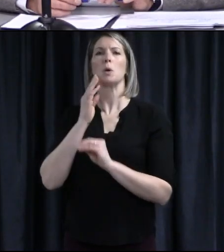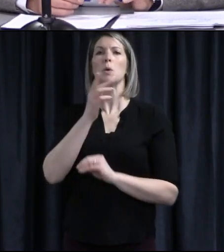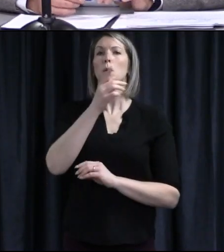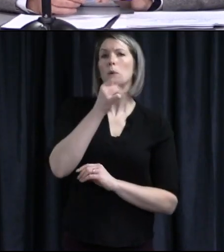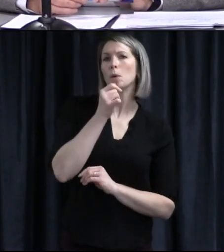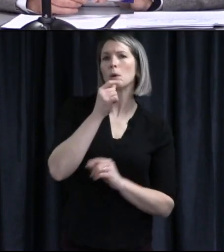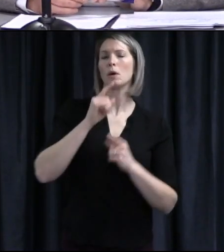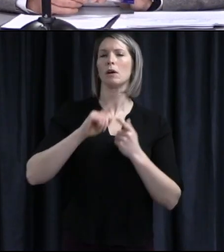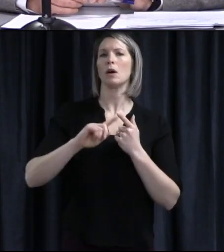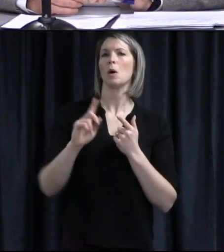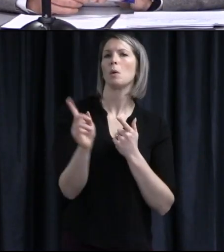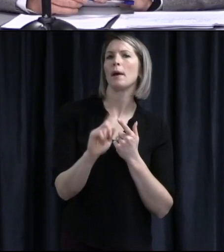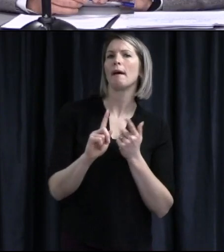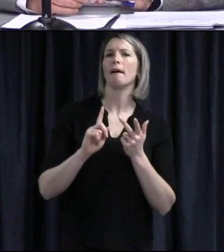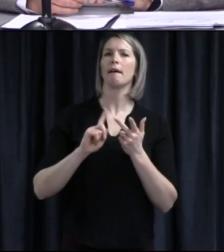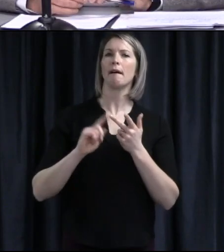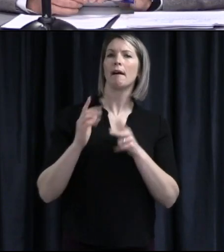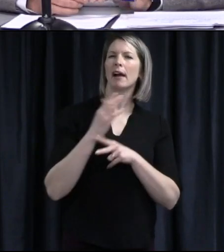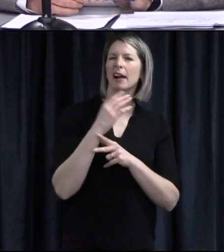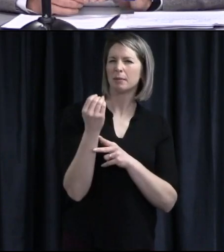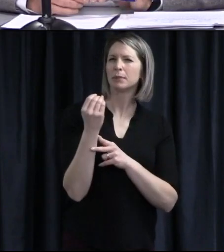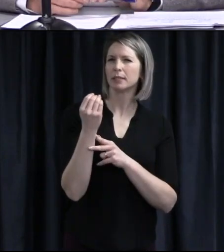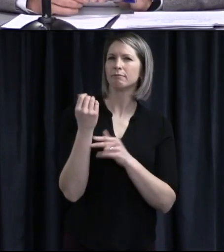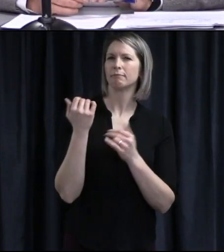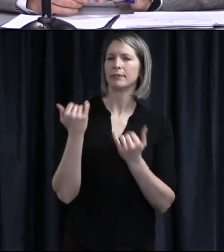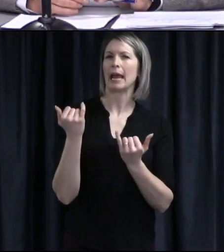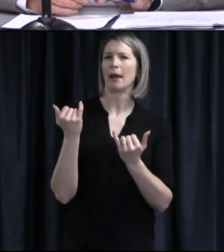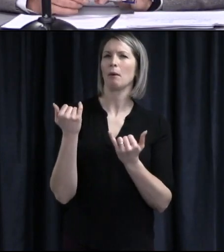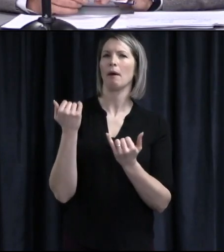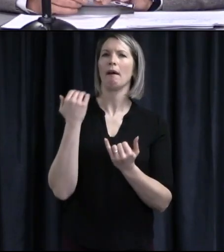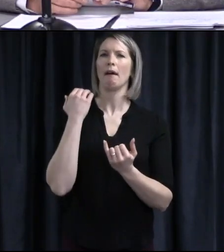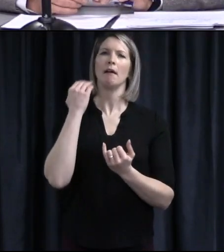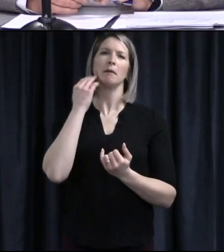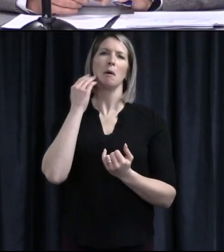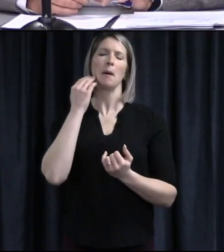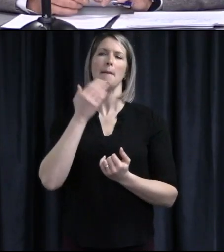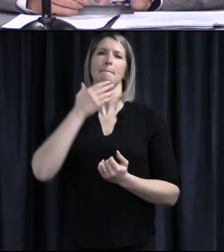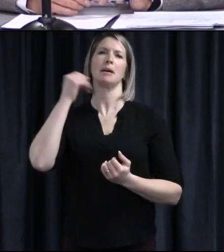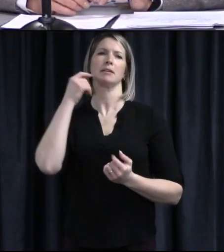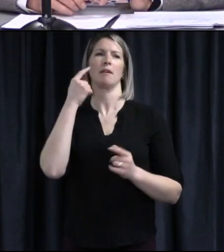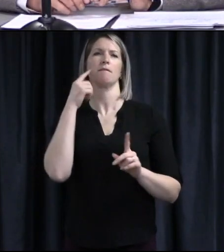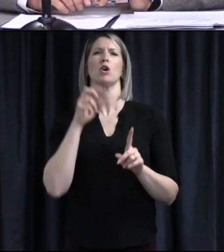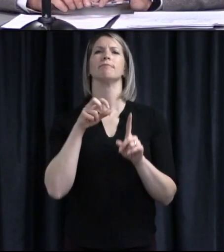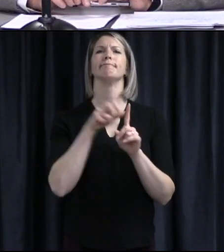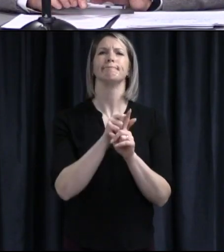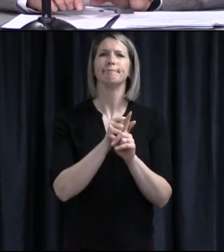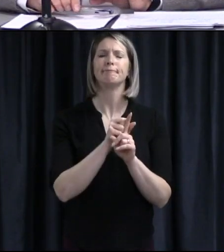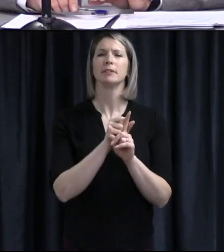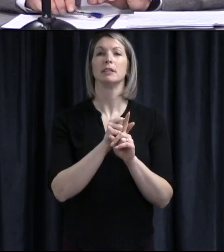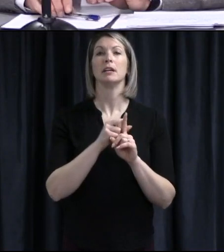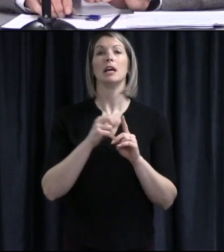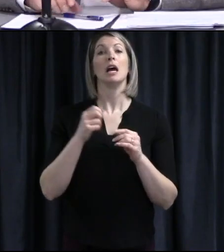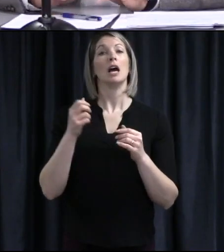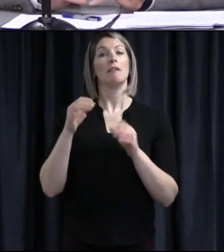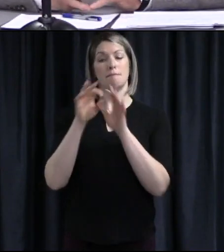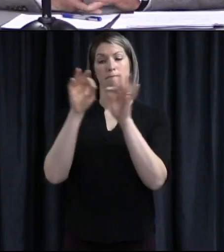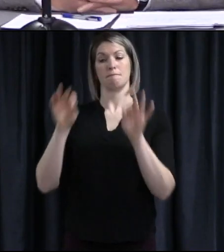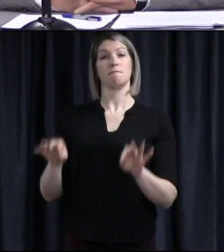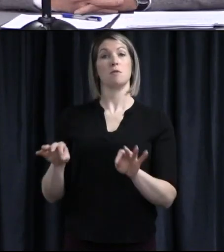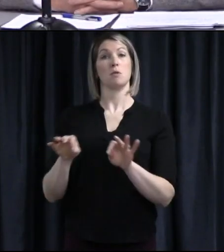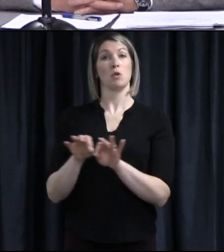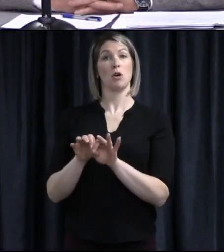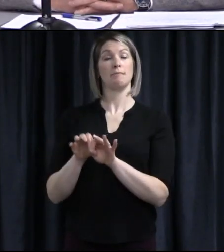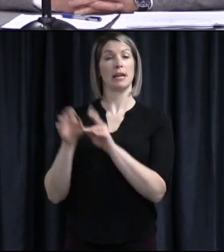approved protocols. Currently, it is available as a downloadable form that can be then emailed